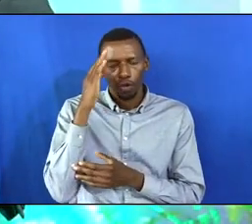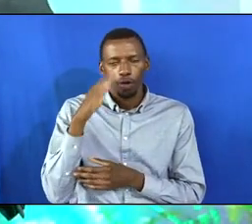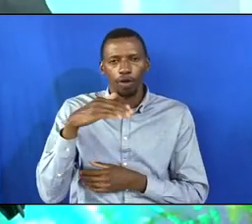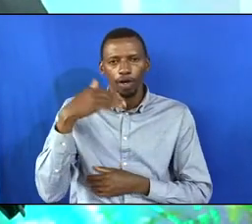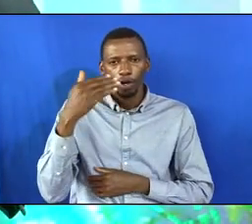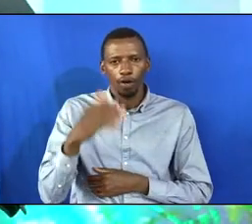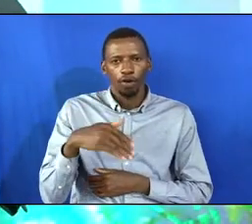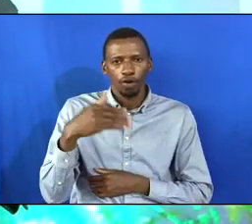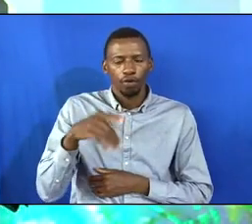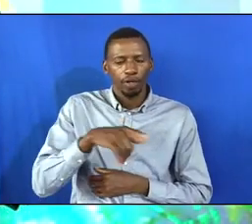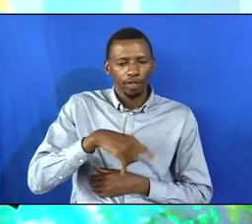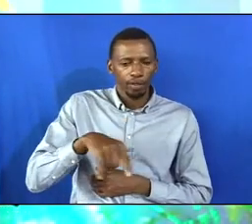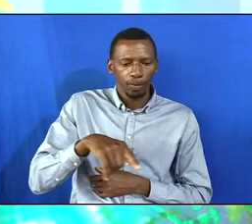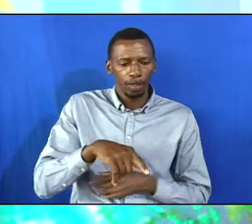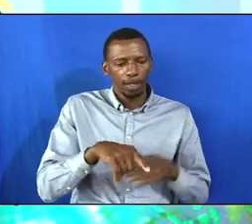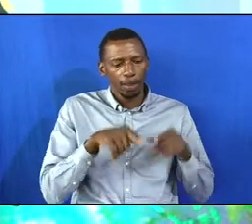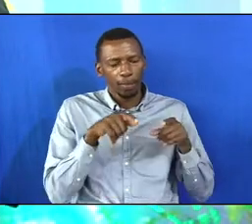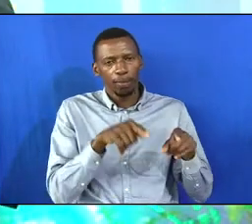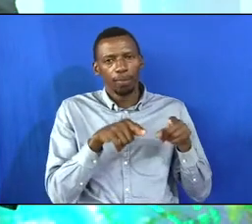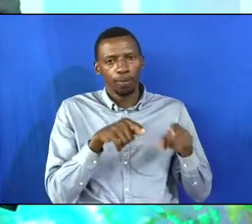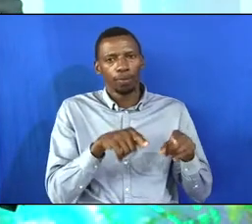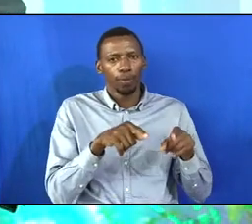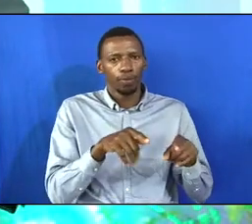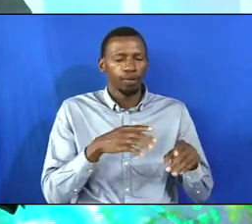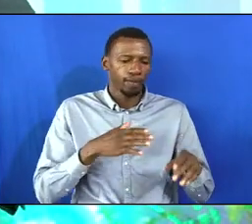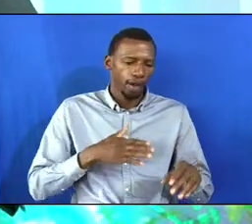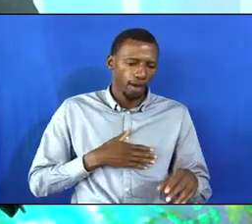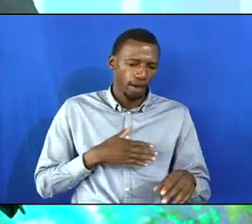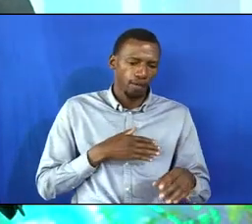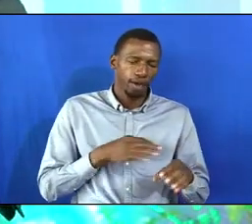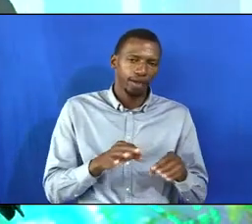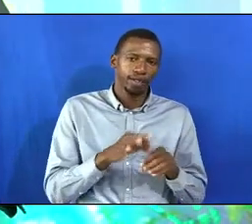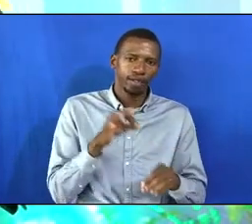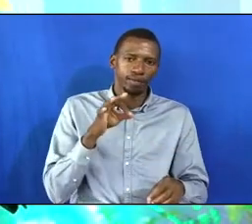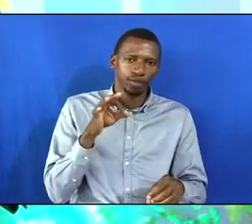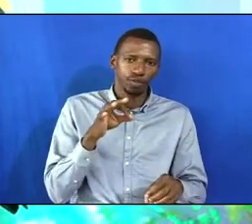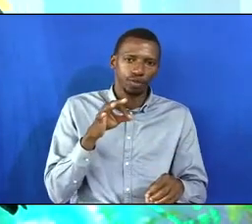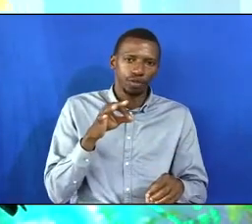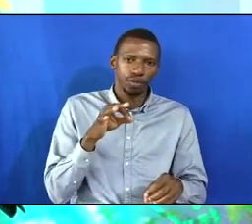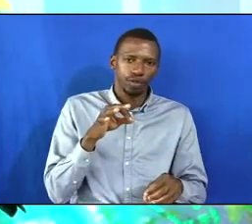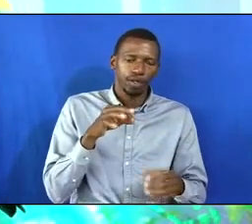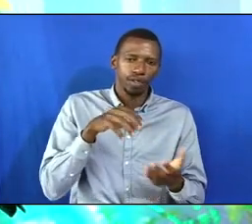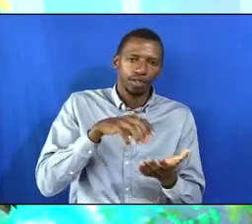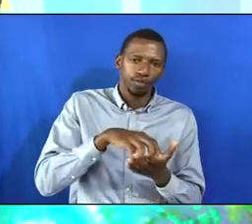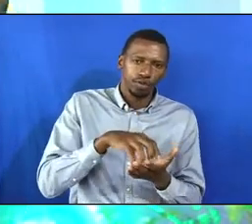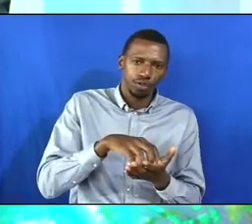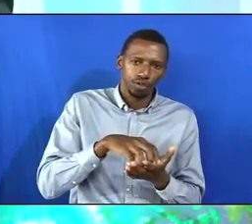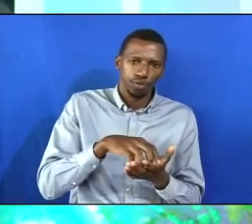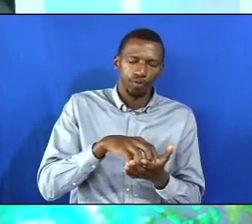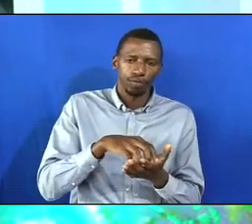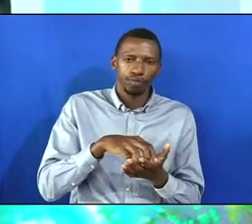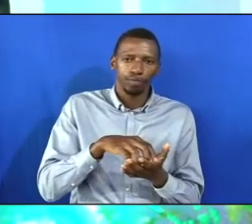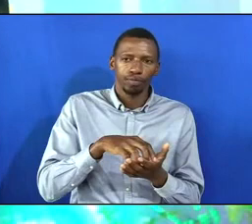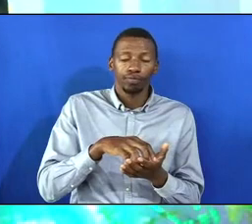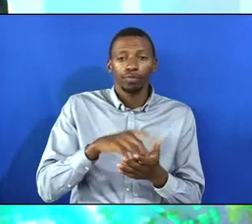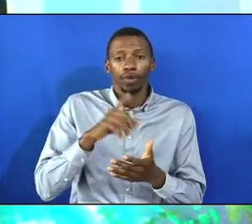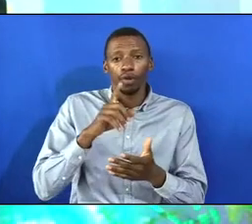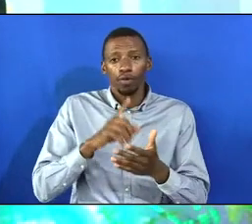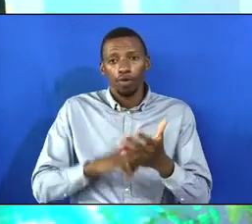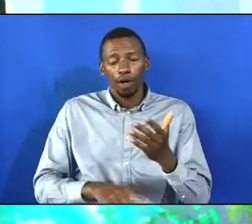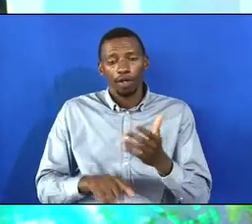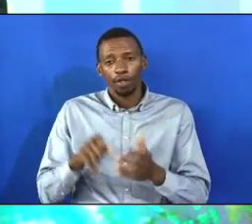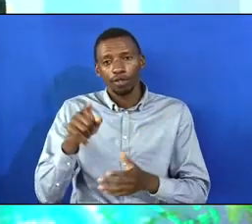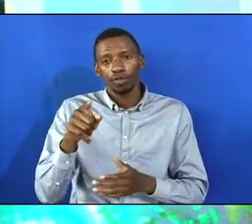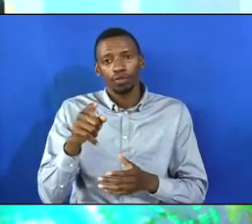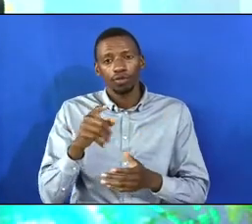blame our status, our spiritual status, on circumstances. Actually, what you are confessing is